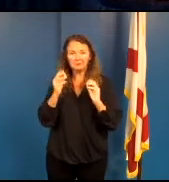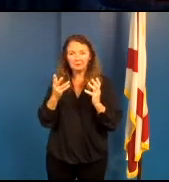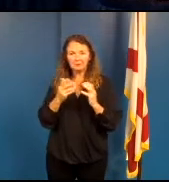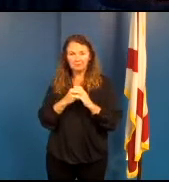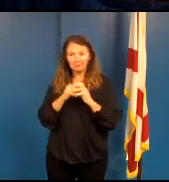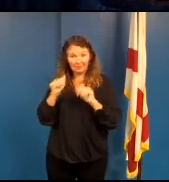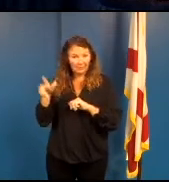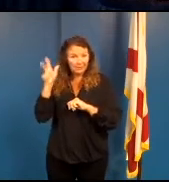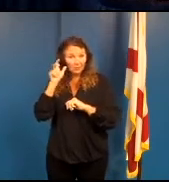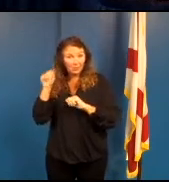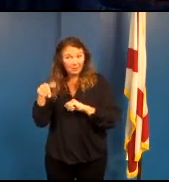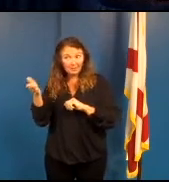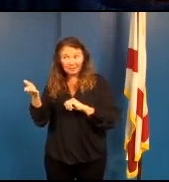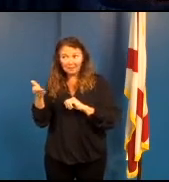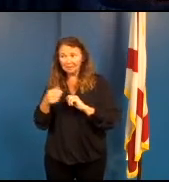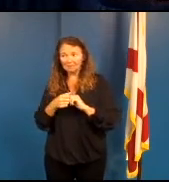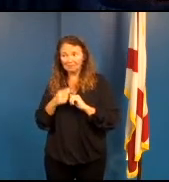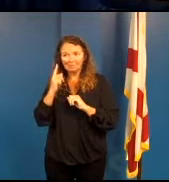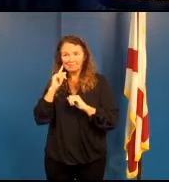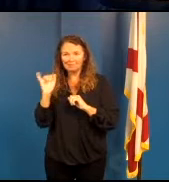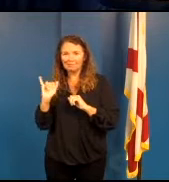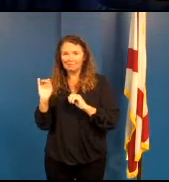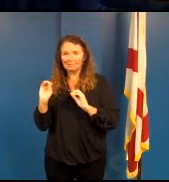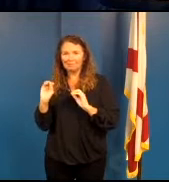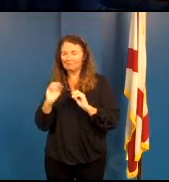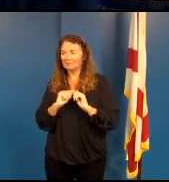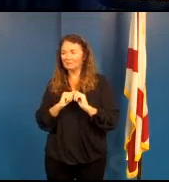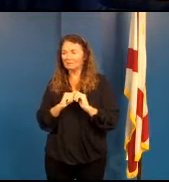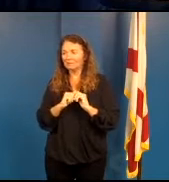Can you hear us? No.